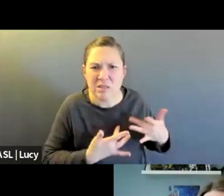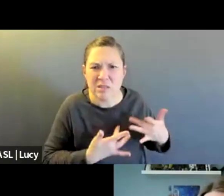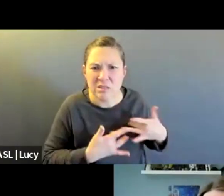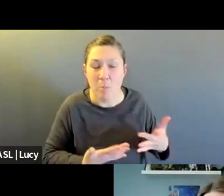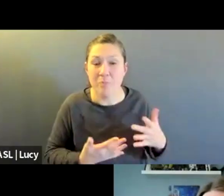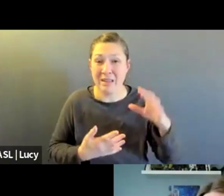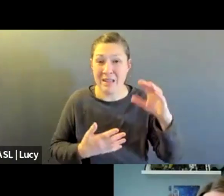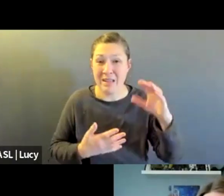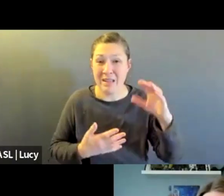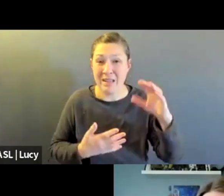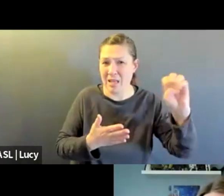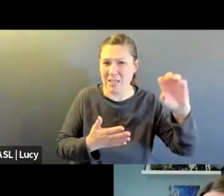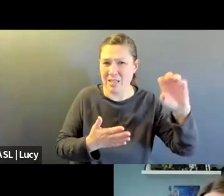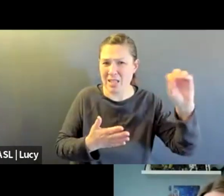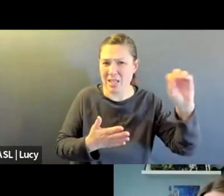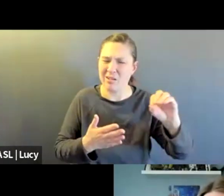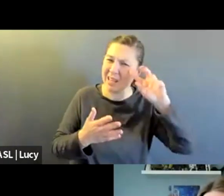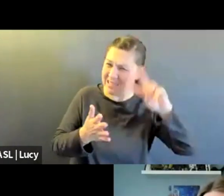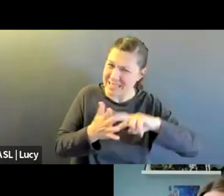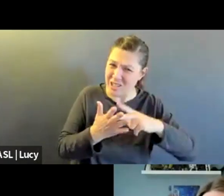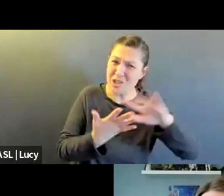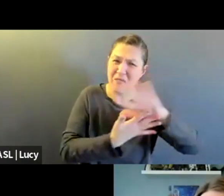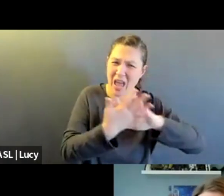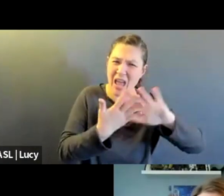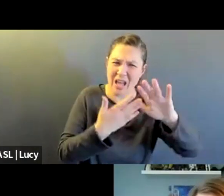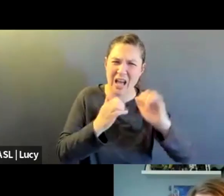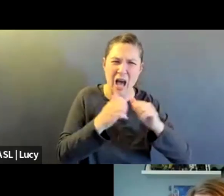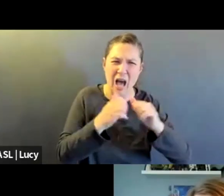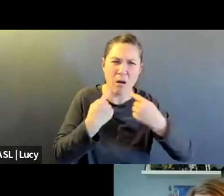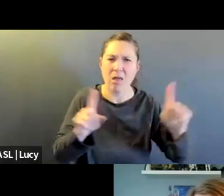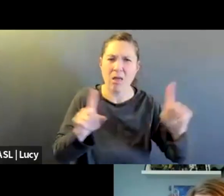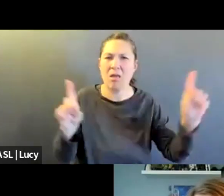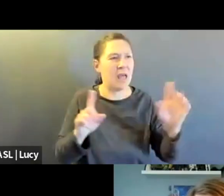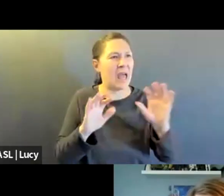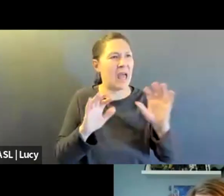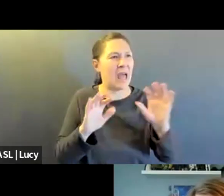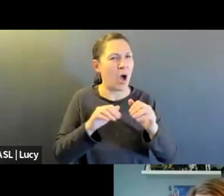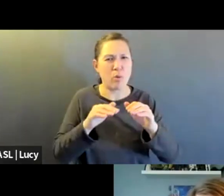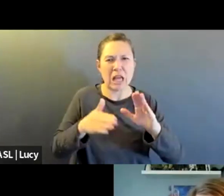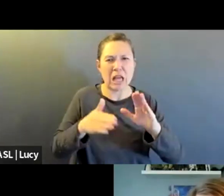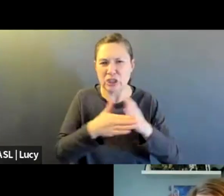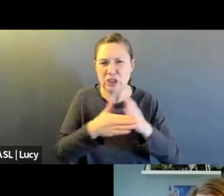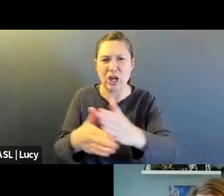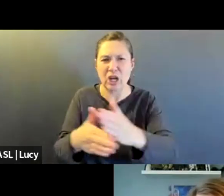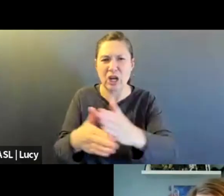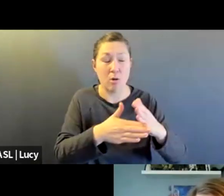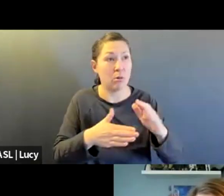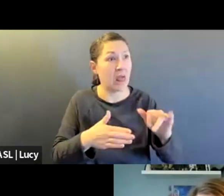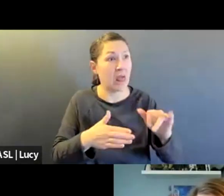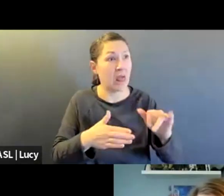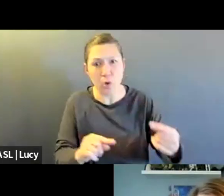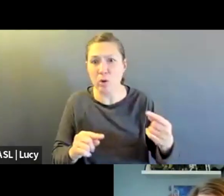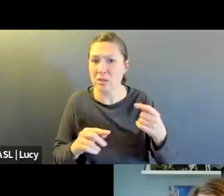executive orders and how they trickle down is really harmful because people don't know